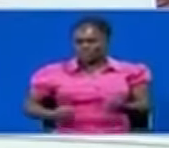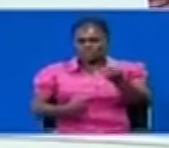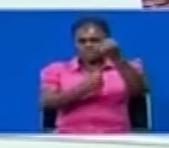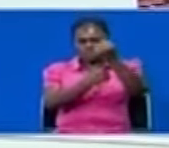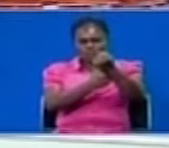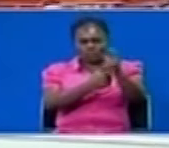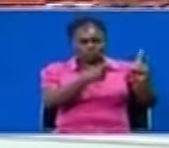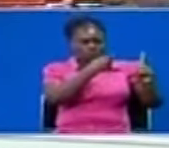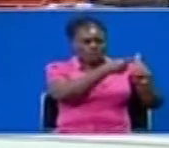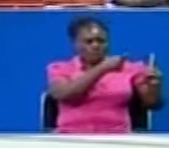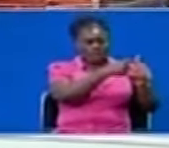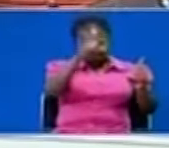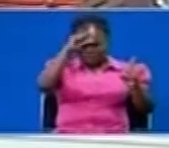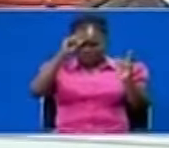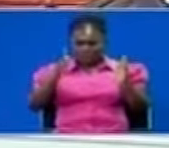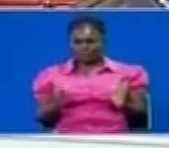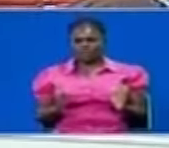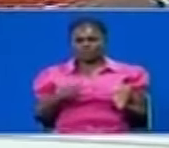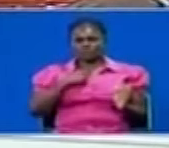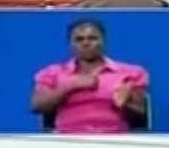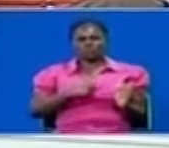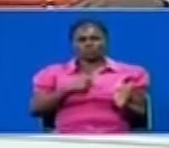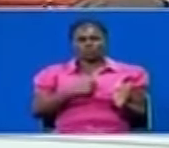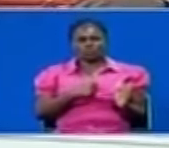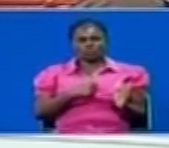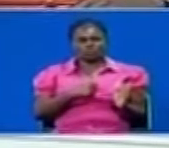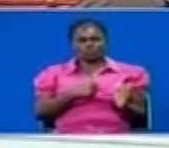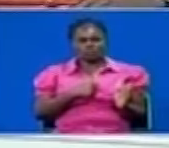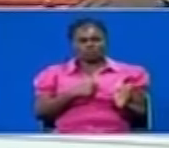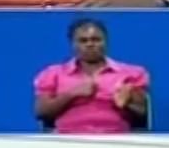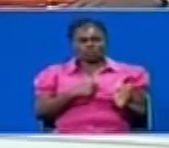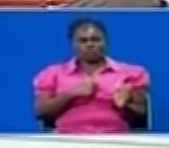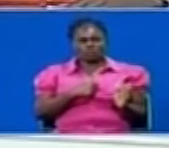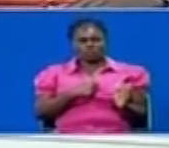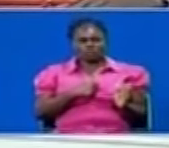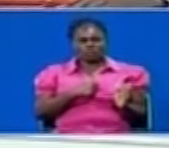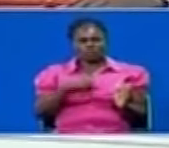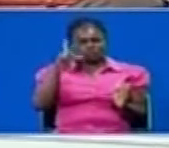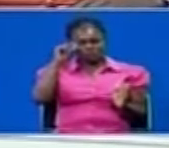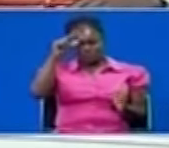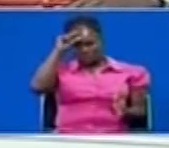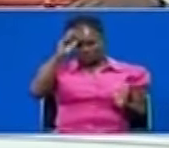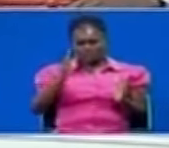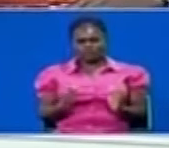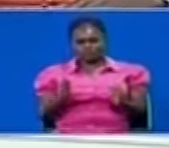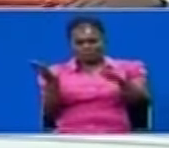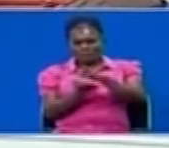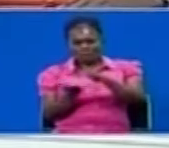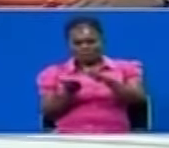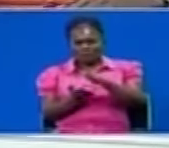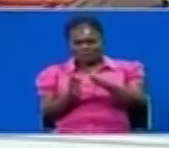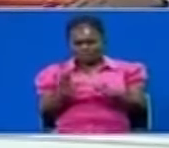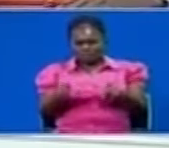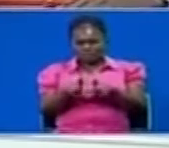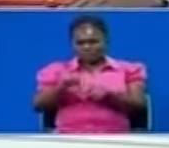behind the Kwale governor, beg your pardon, who is facing a defamation suit from Mombasa Governor Hassan Joho. Ruto and